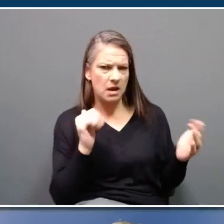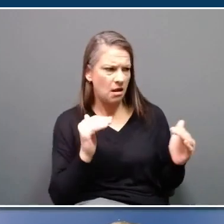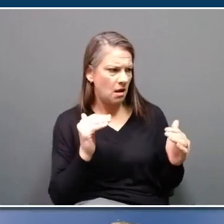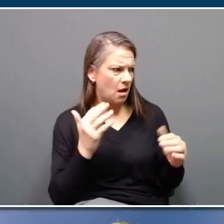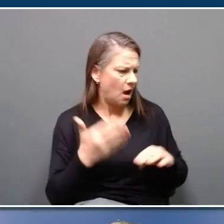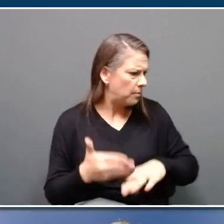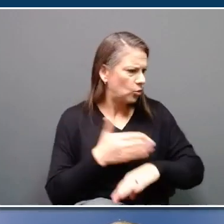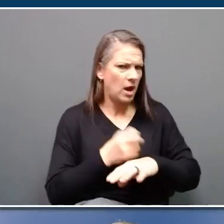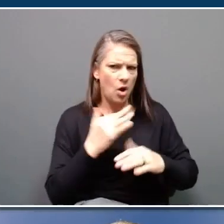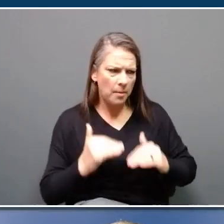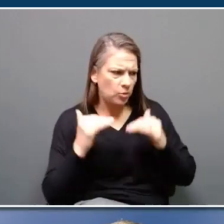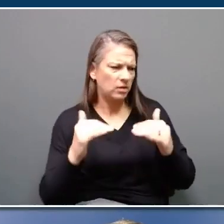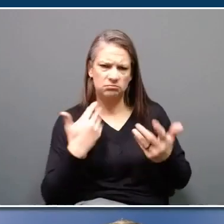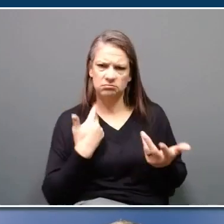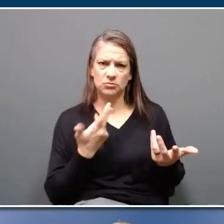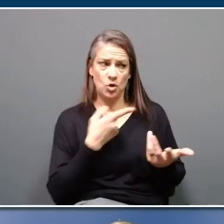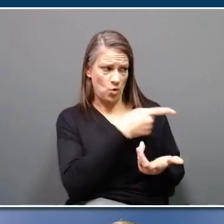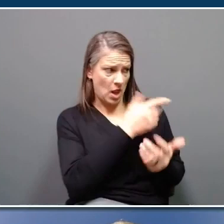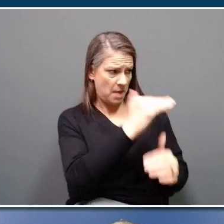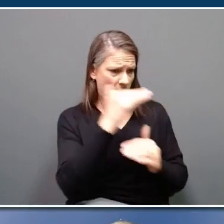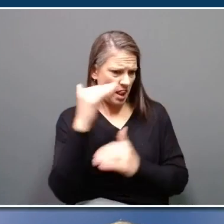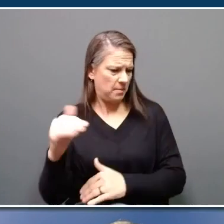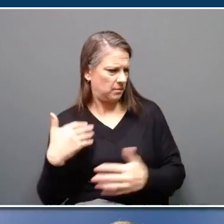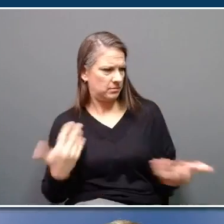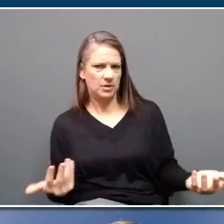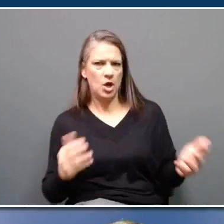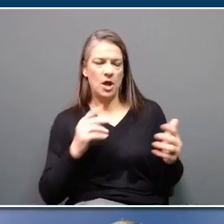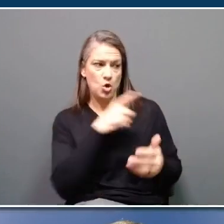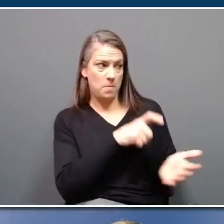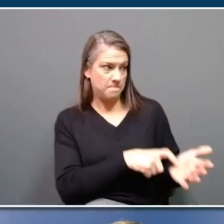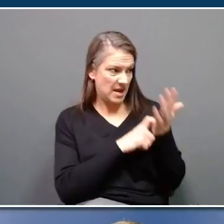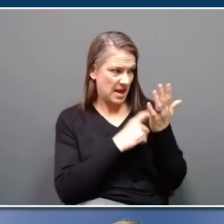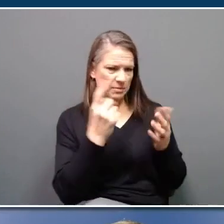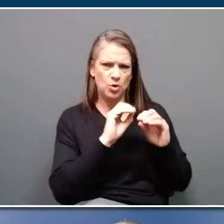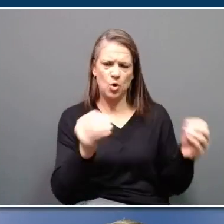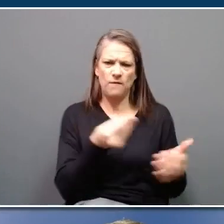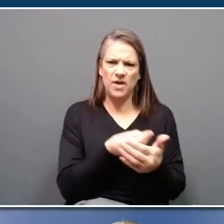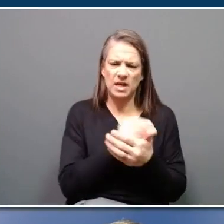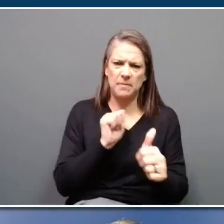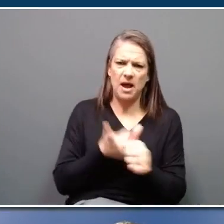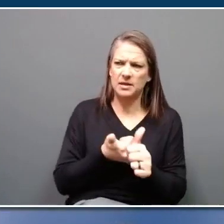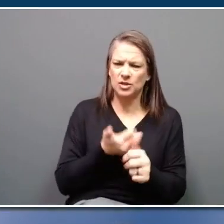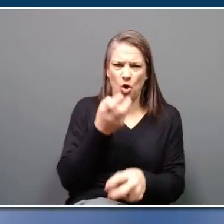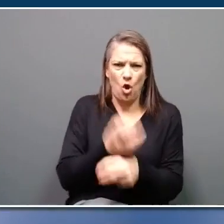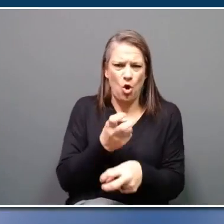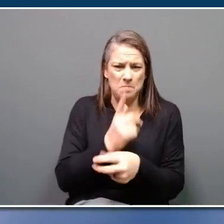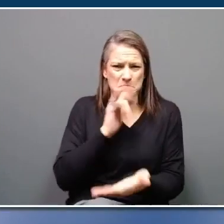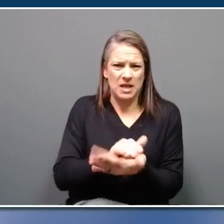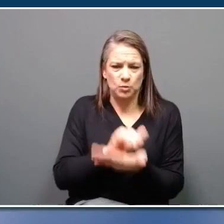it. If you limit either, you've created an unfunded mandate, and it makes it hard, if not impossible, for us to carry